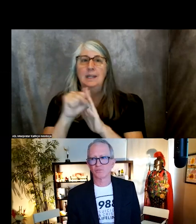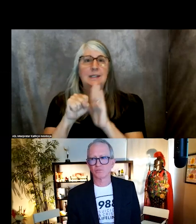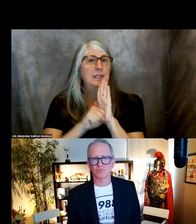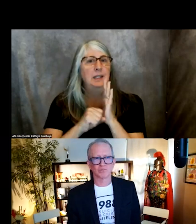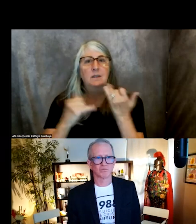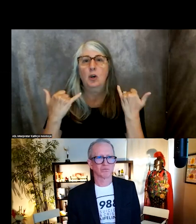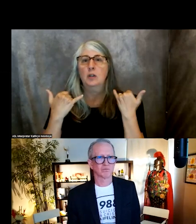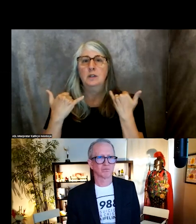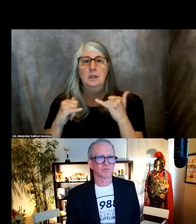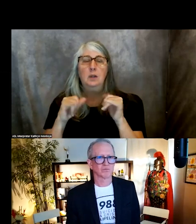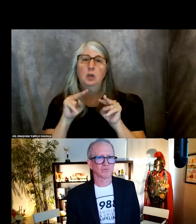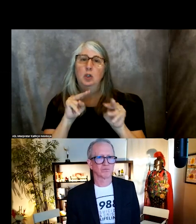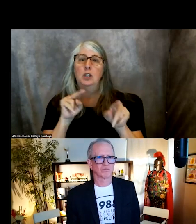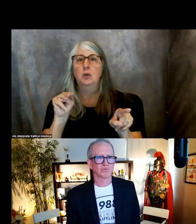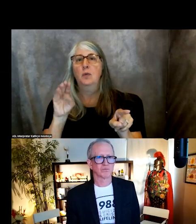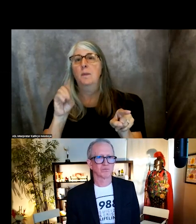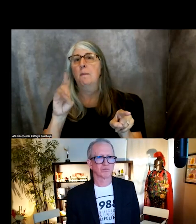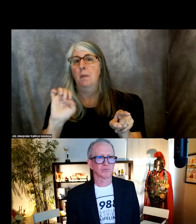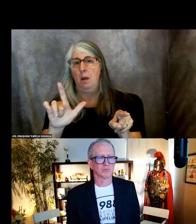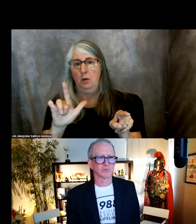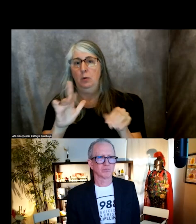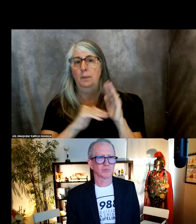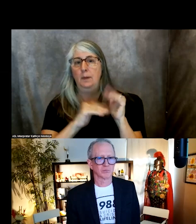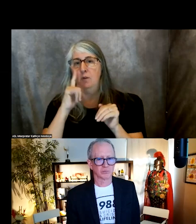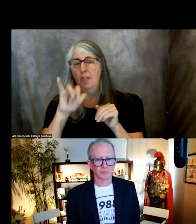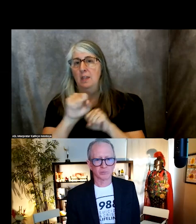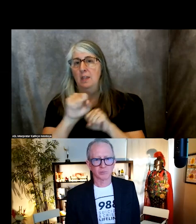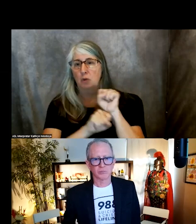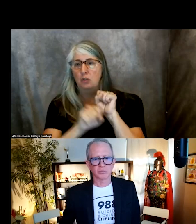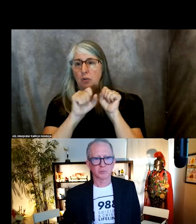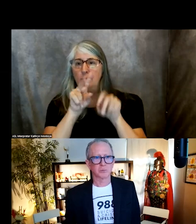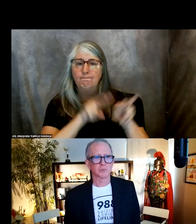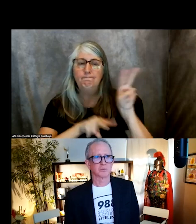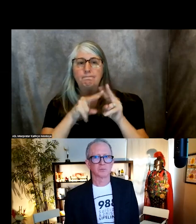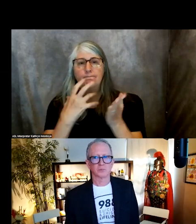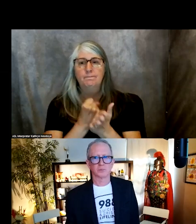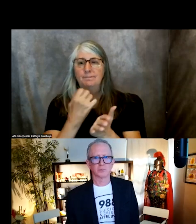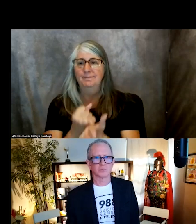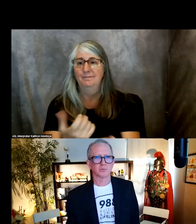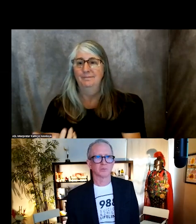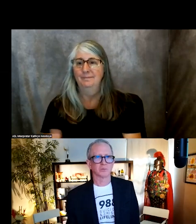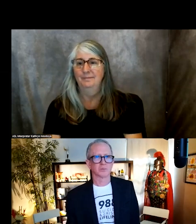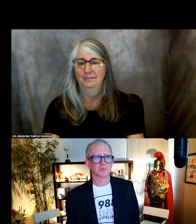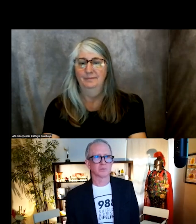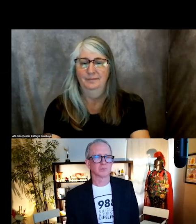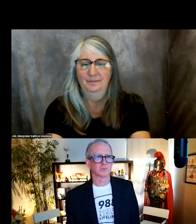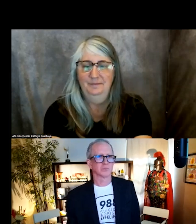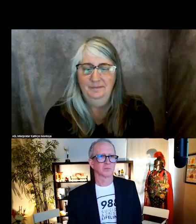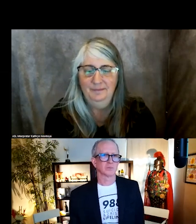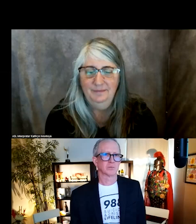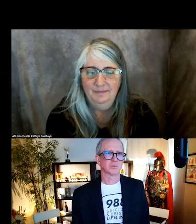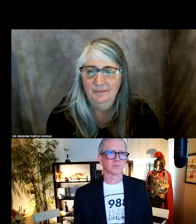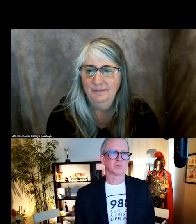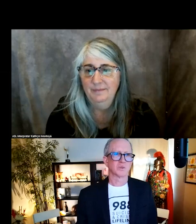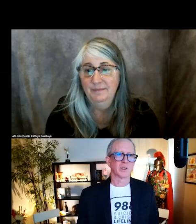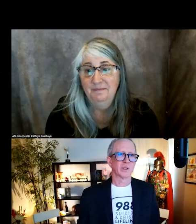looking to the model bill still for that structure and finding it really useful. Happy to see states still looking at the